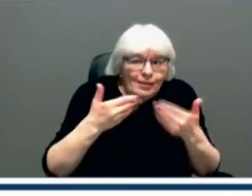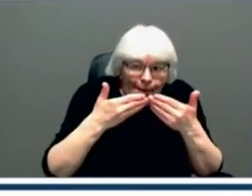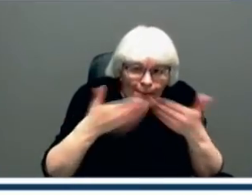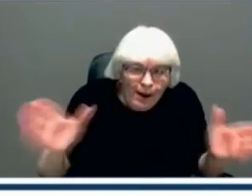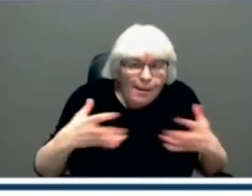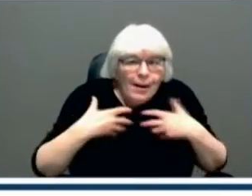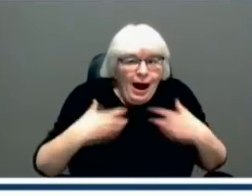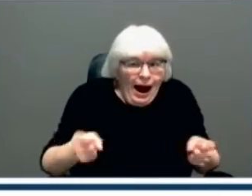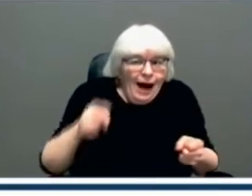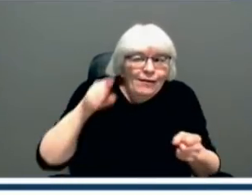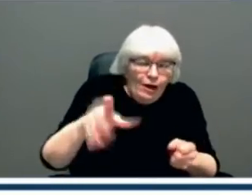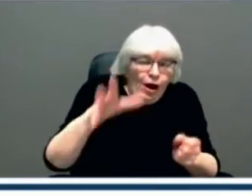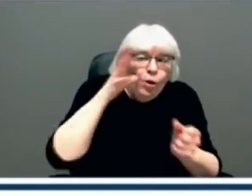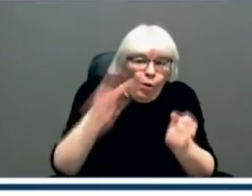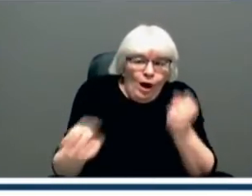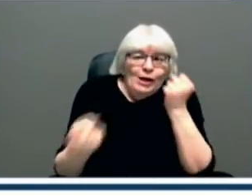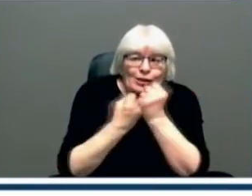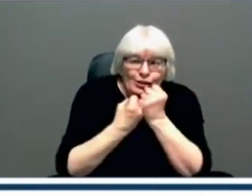long while.